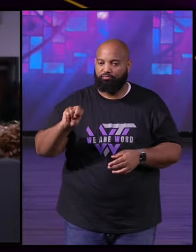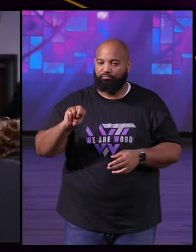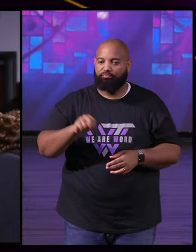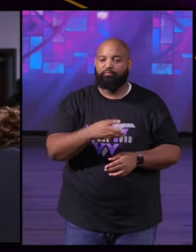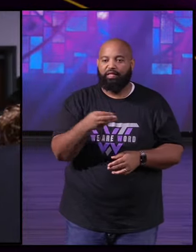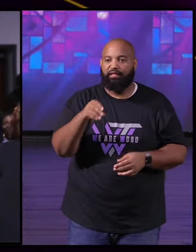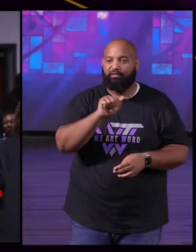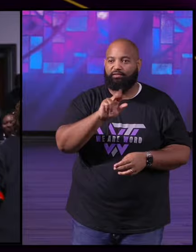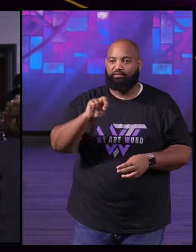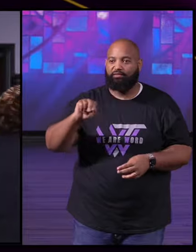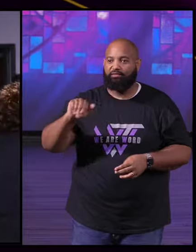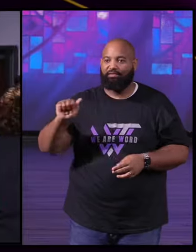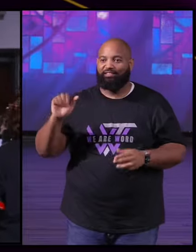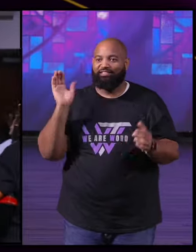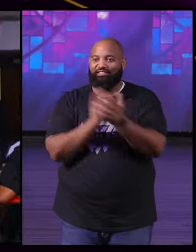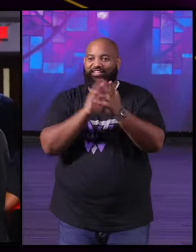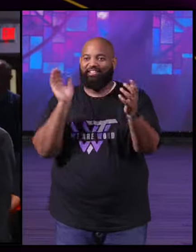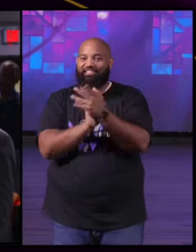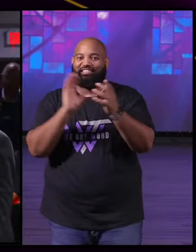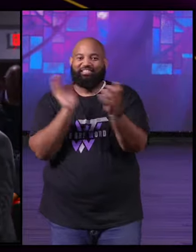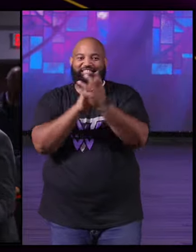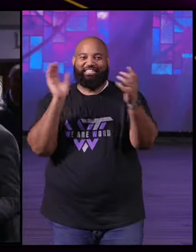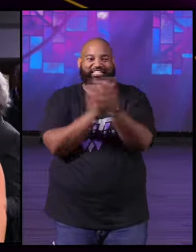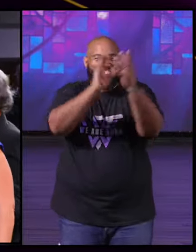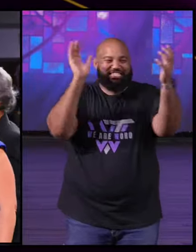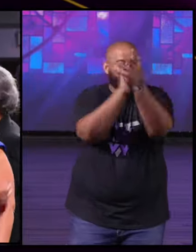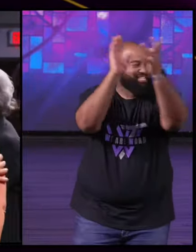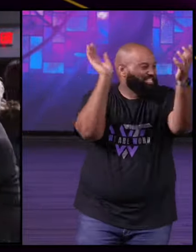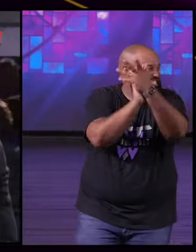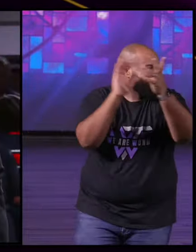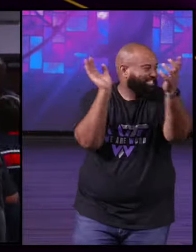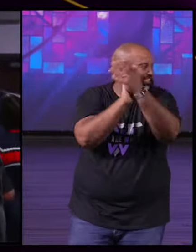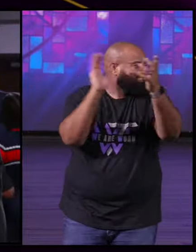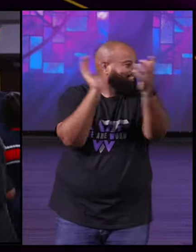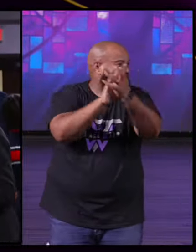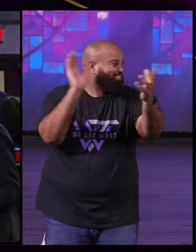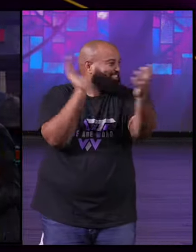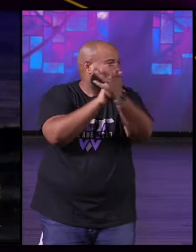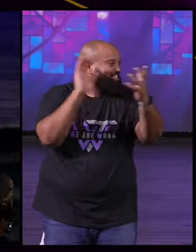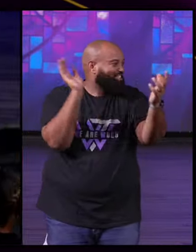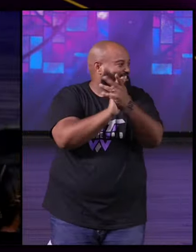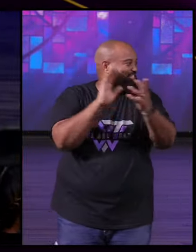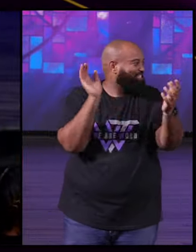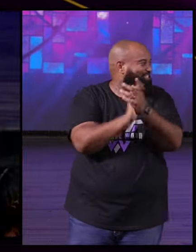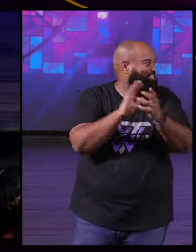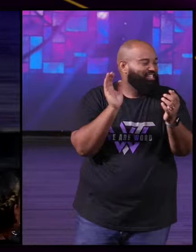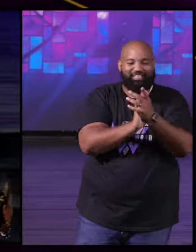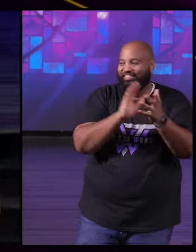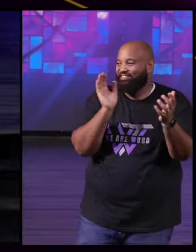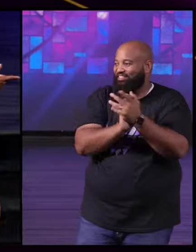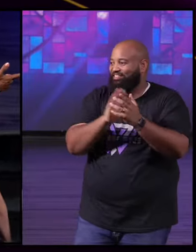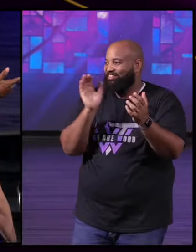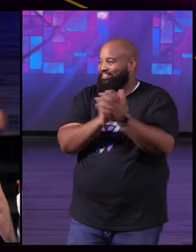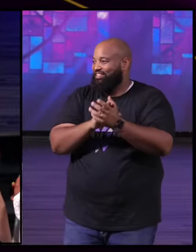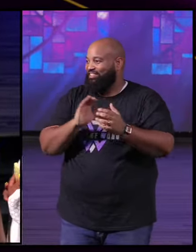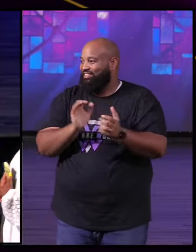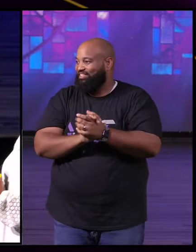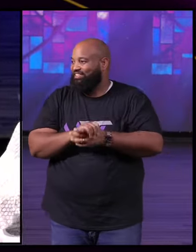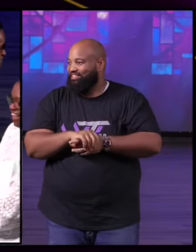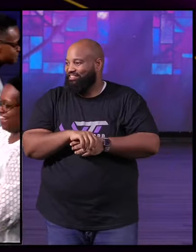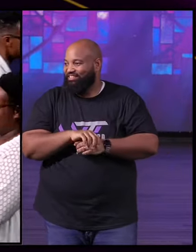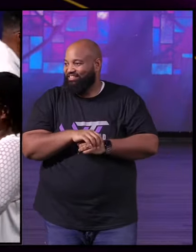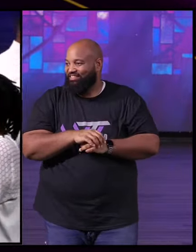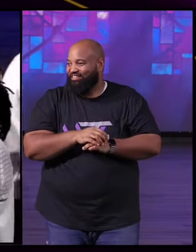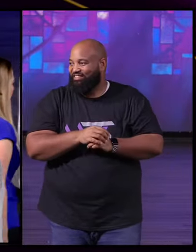Anna? Y'all, this is Shelton and Anna. Welcome to the family. Great to have y'all. I want you to go ahead and go with Brother Kirby right behind you, all right? Hey,